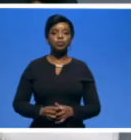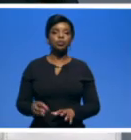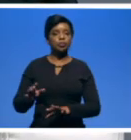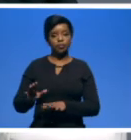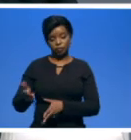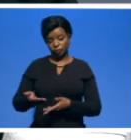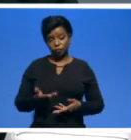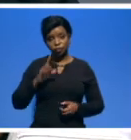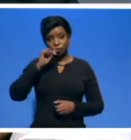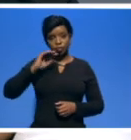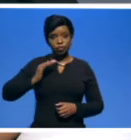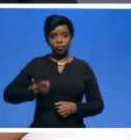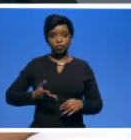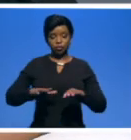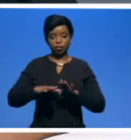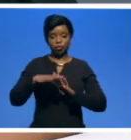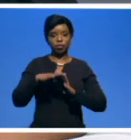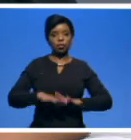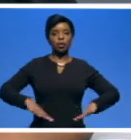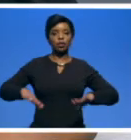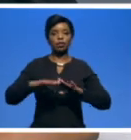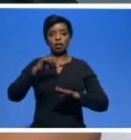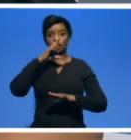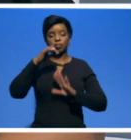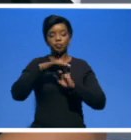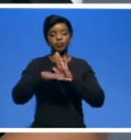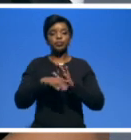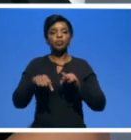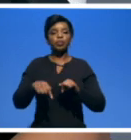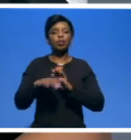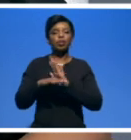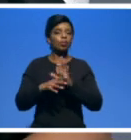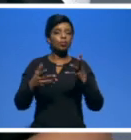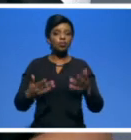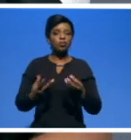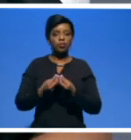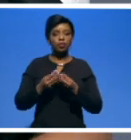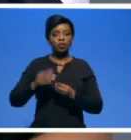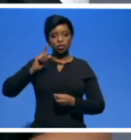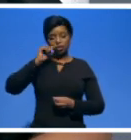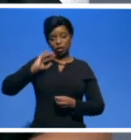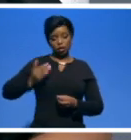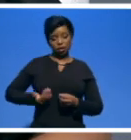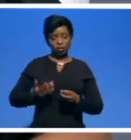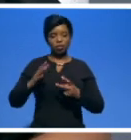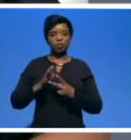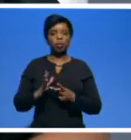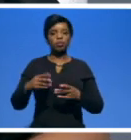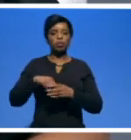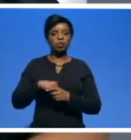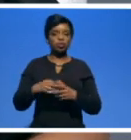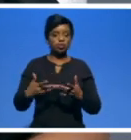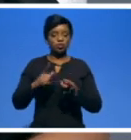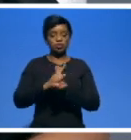Welcome back to Gender Space, the show that explores all things gender equality, transformation, and inclusivity. Today, we're talking about